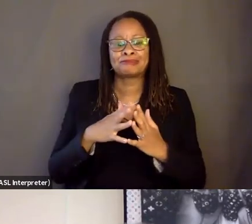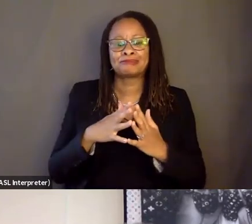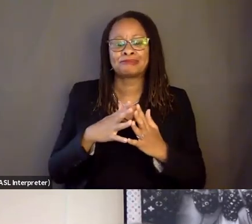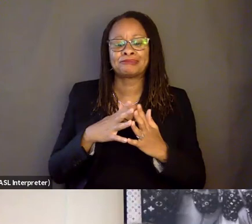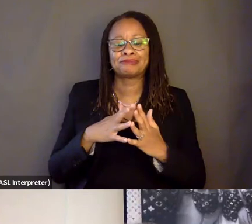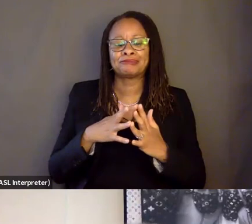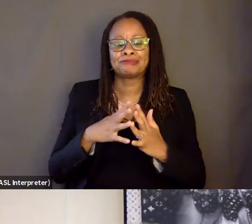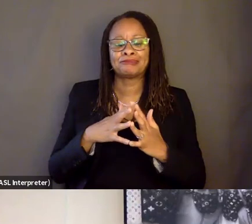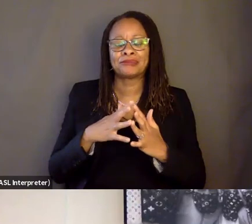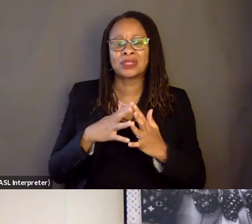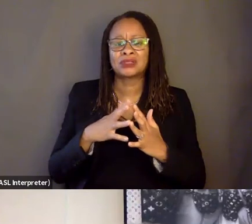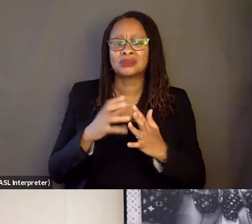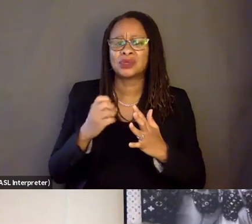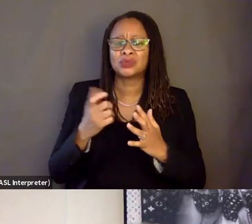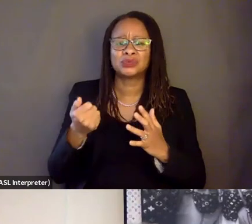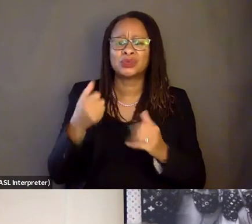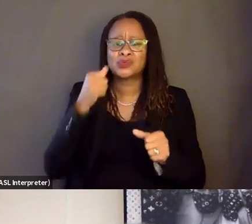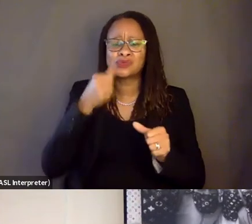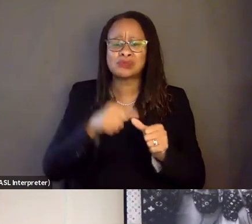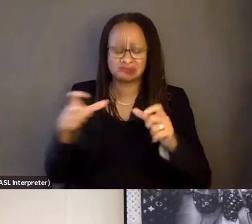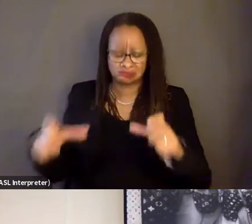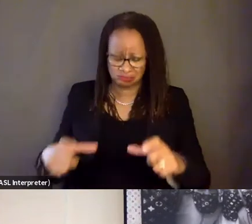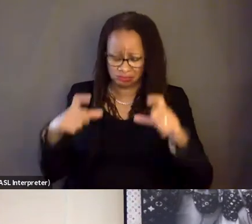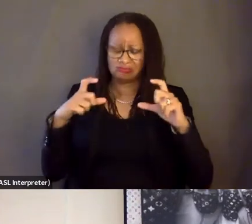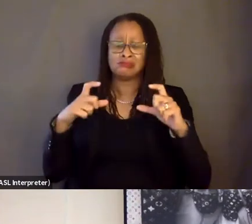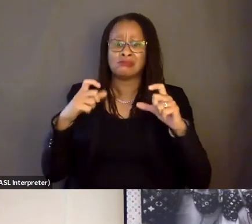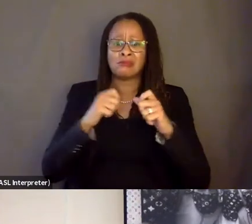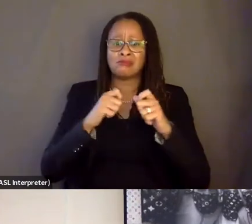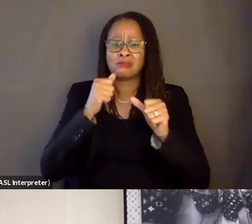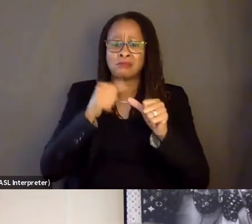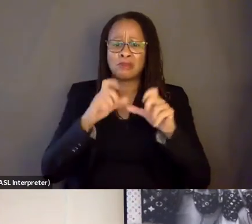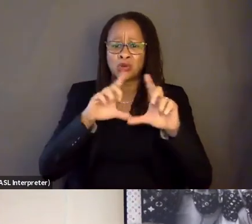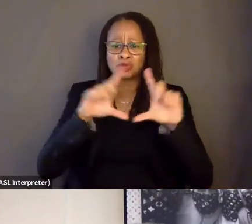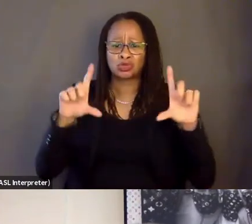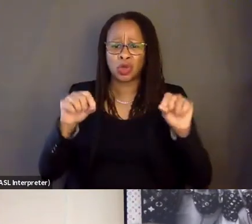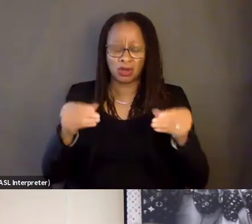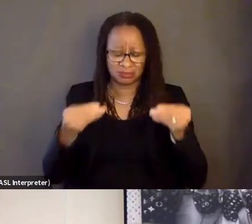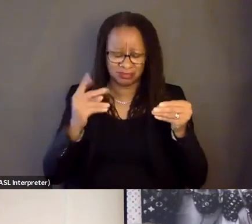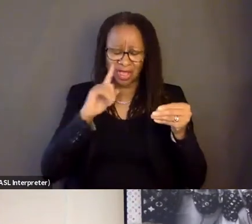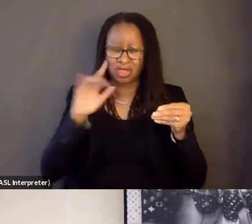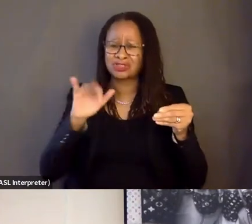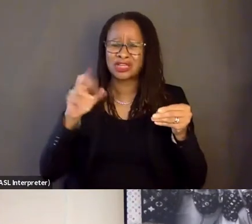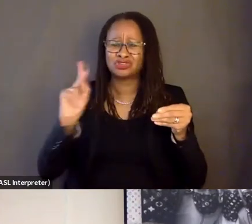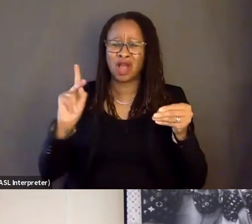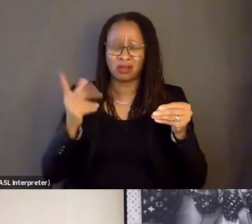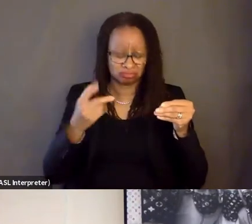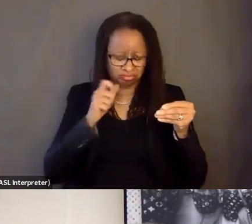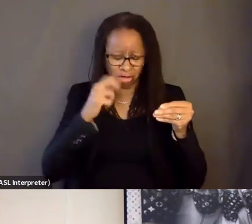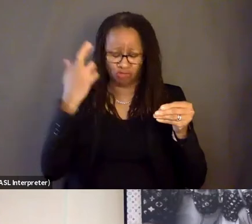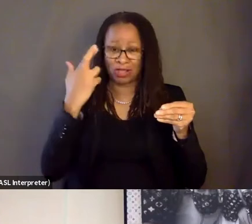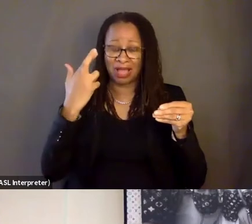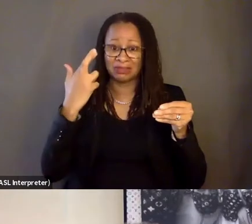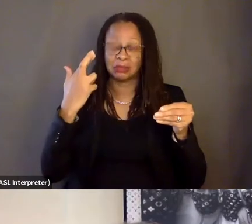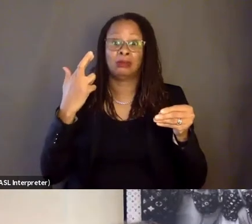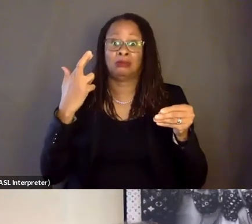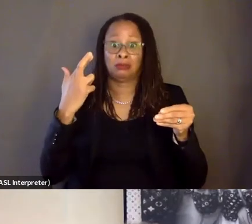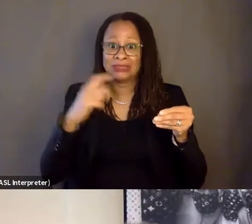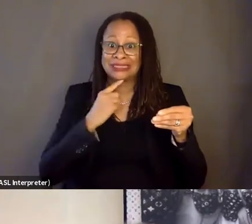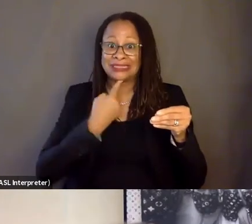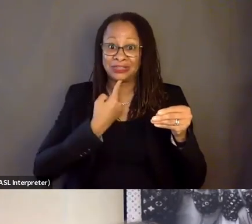you get this postcard, you don't realize that you're supposed to, you know, it looks like a piece of junk mail. You don't realize that it's connected